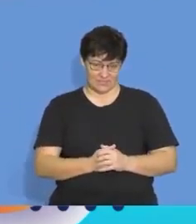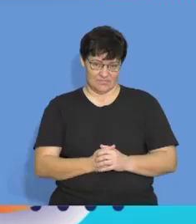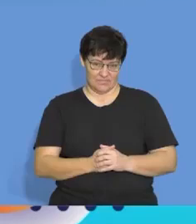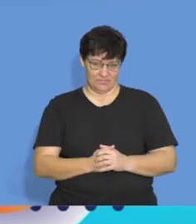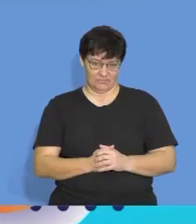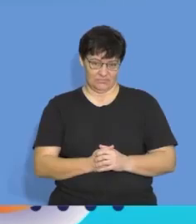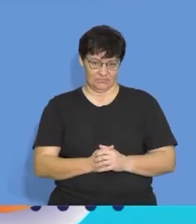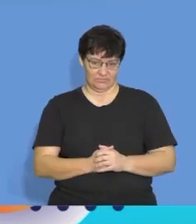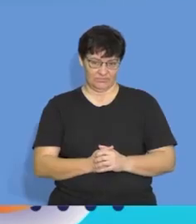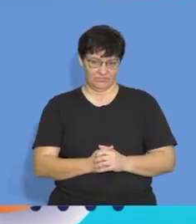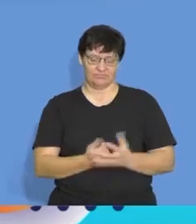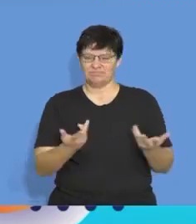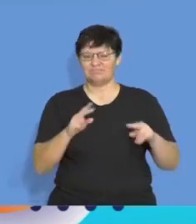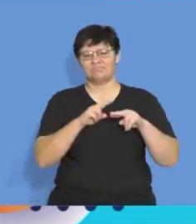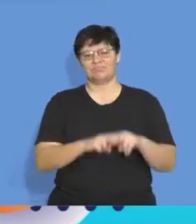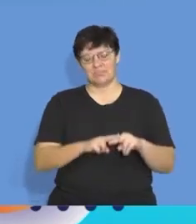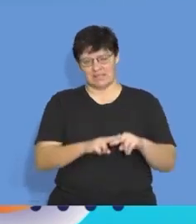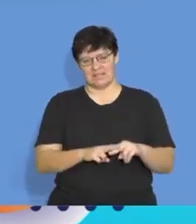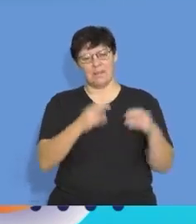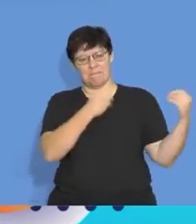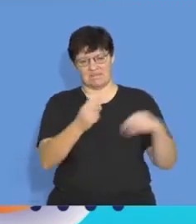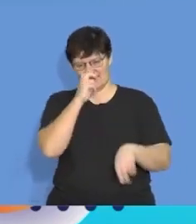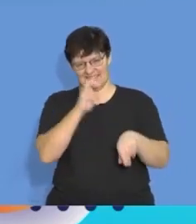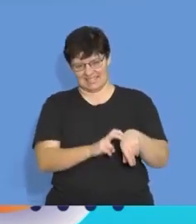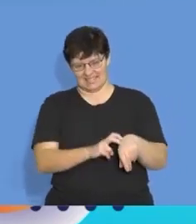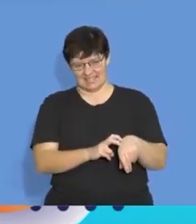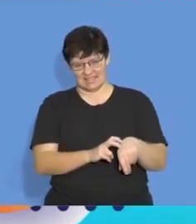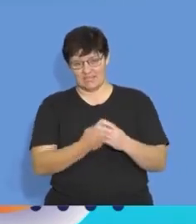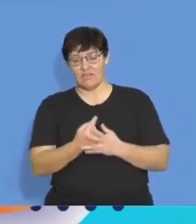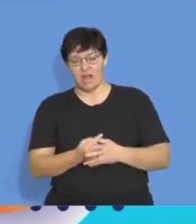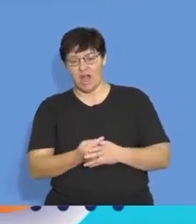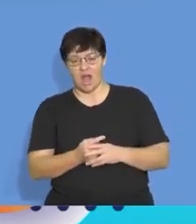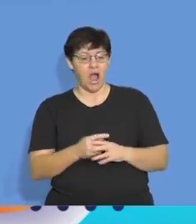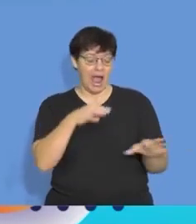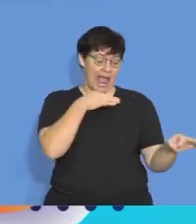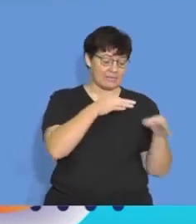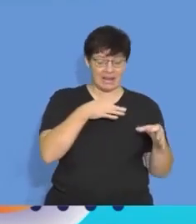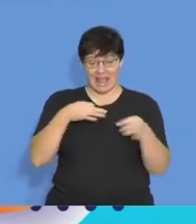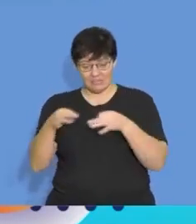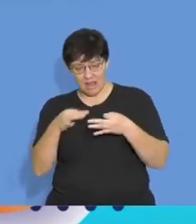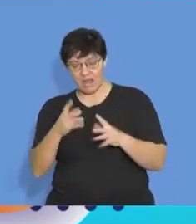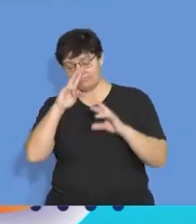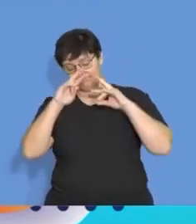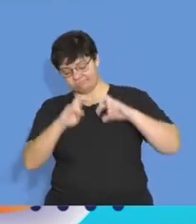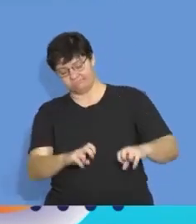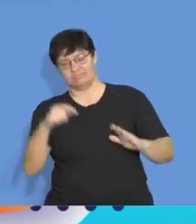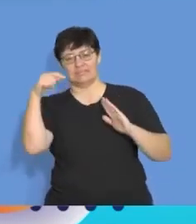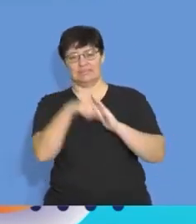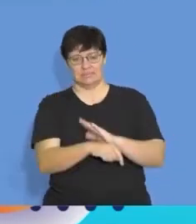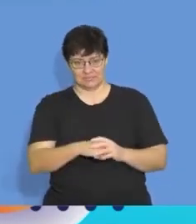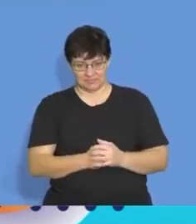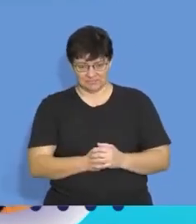periodic inventory system, depending on the needs. As you will see, as we go into the explanation, we will be talking